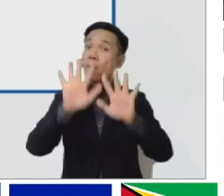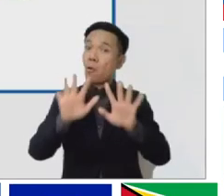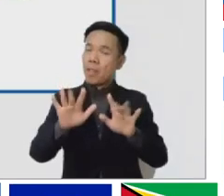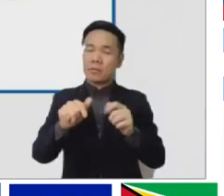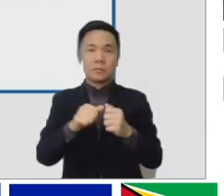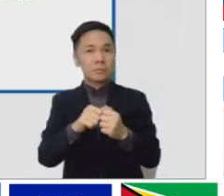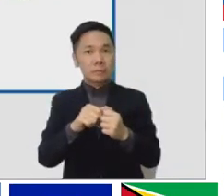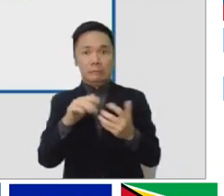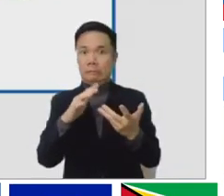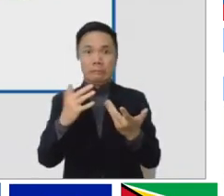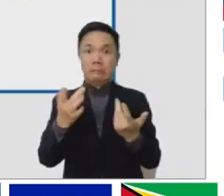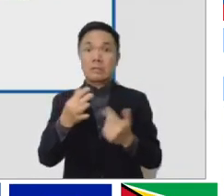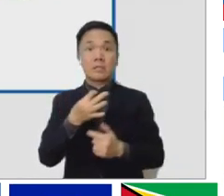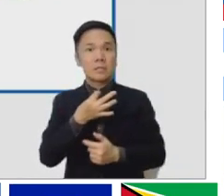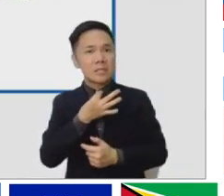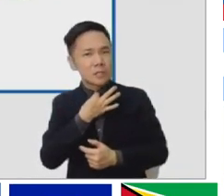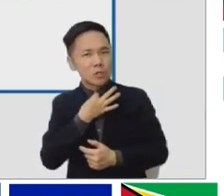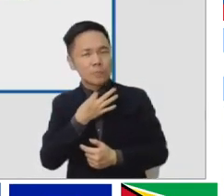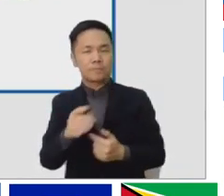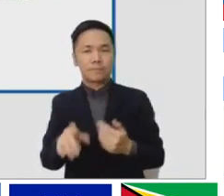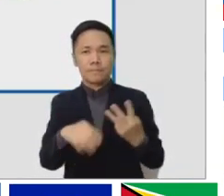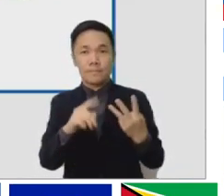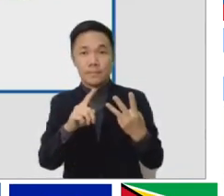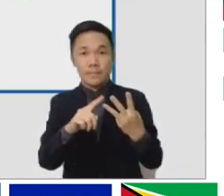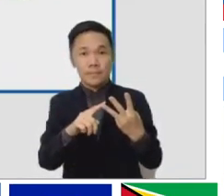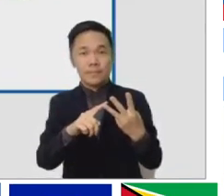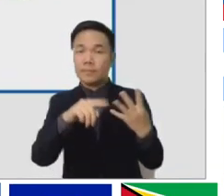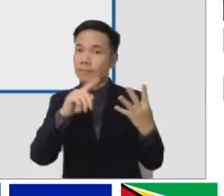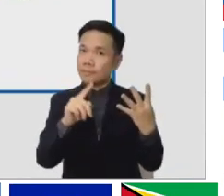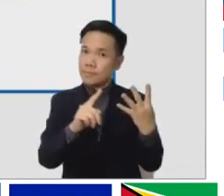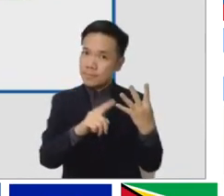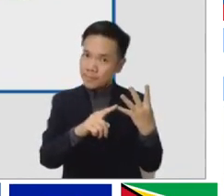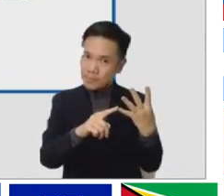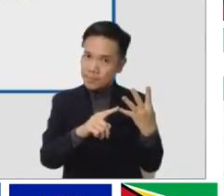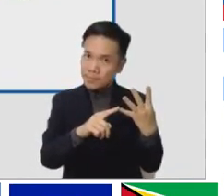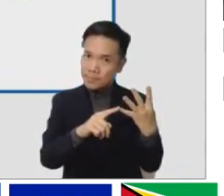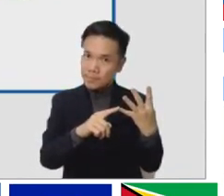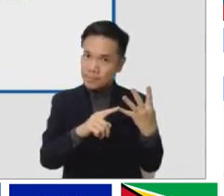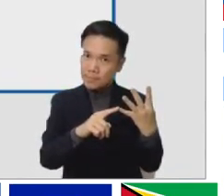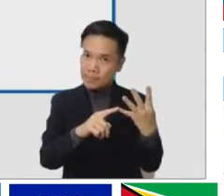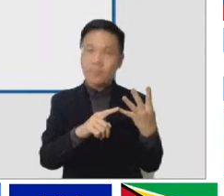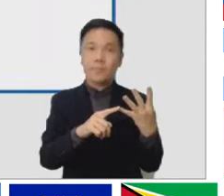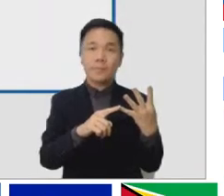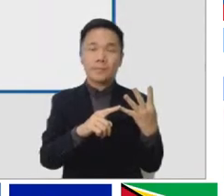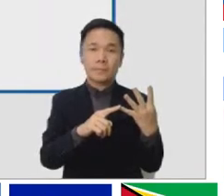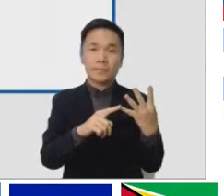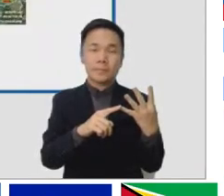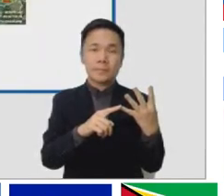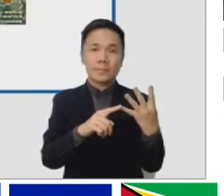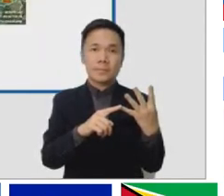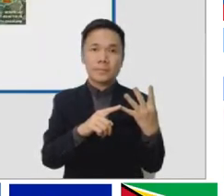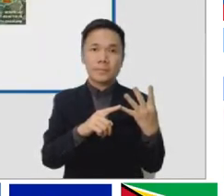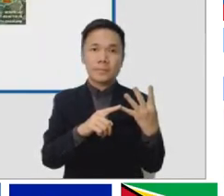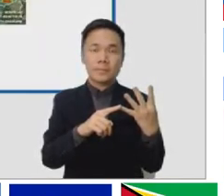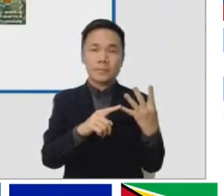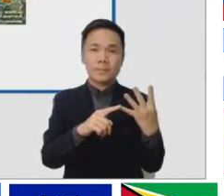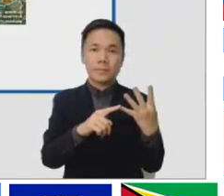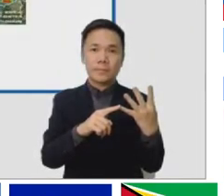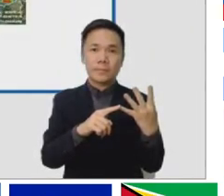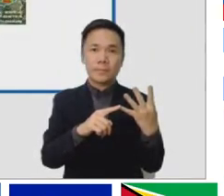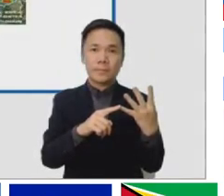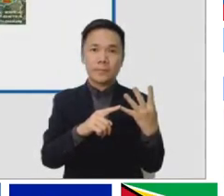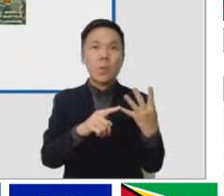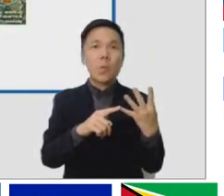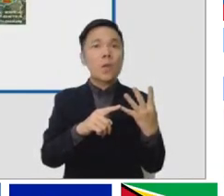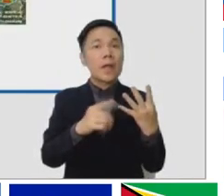We are also developing and taking efforts through a virtual campus and